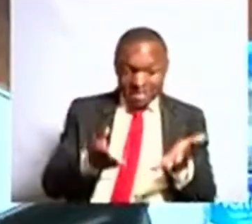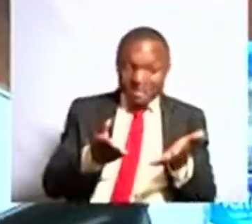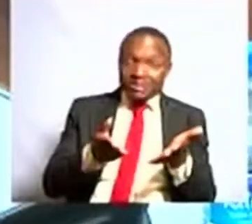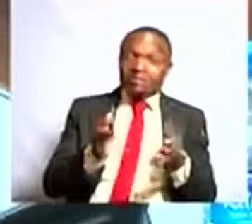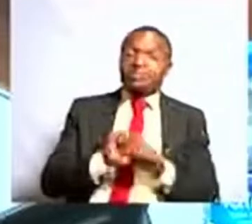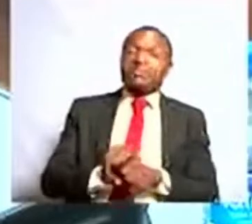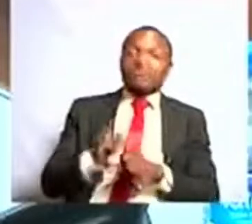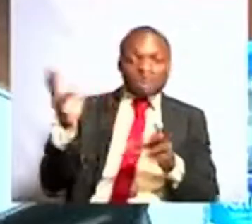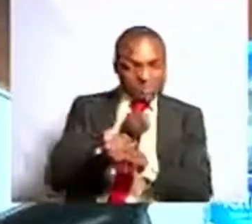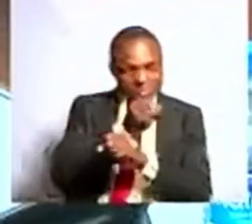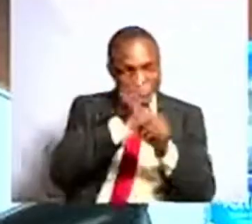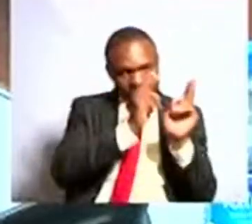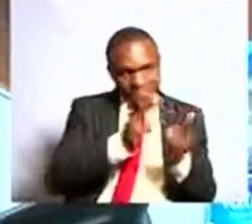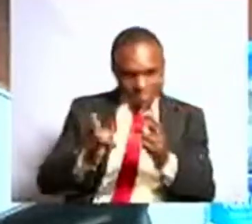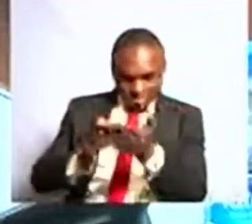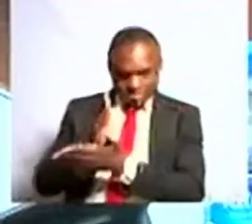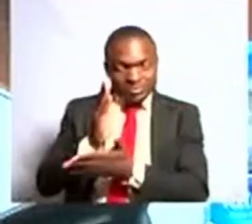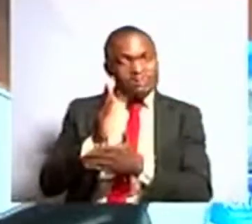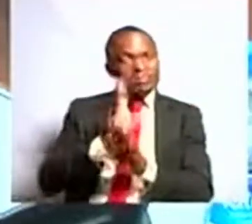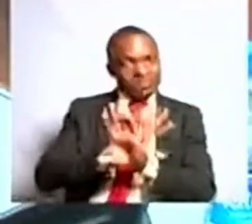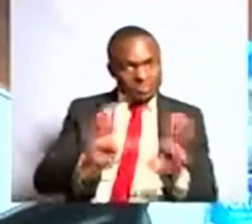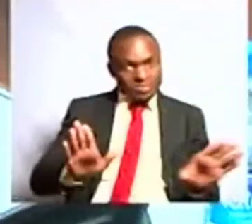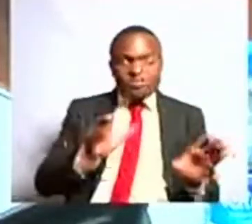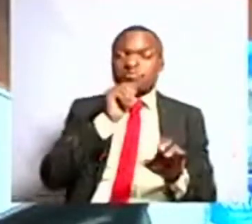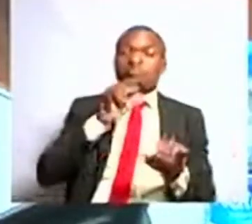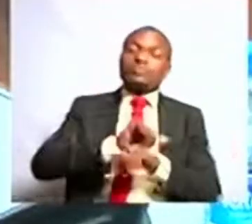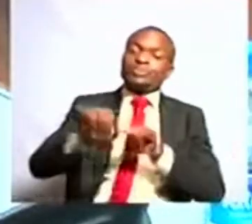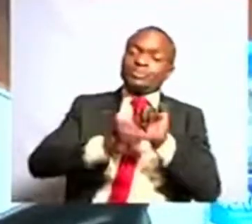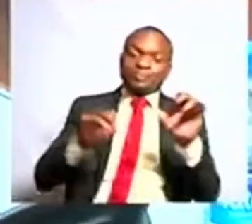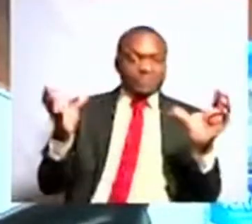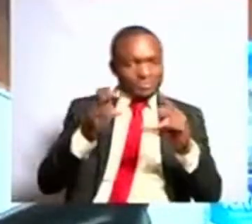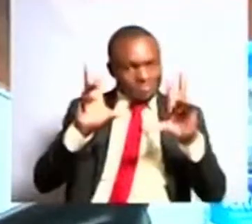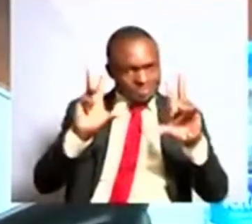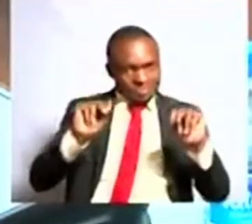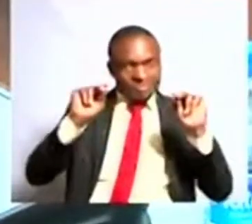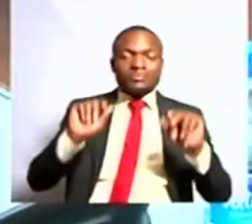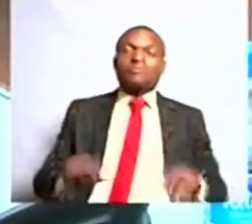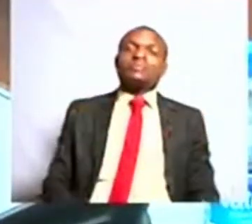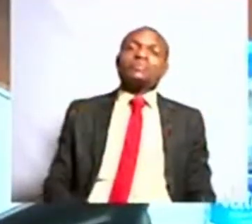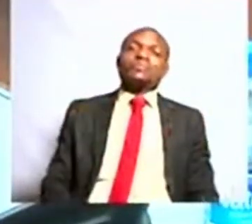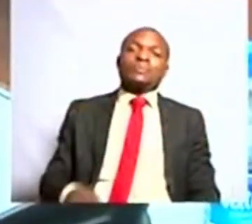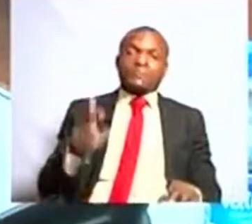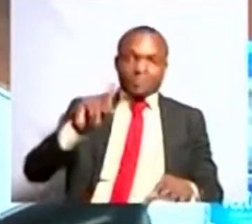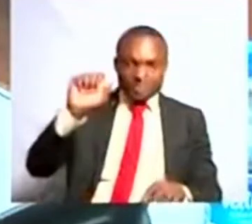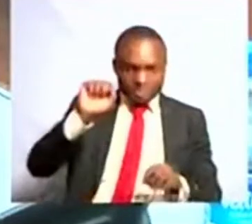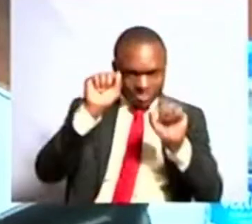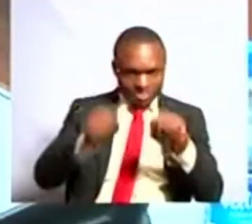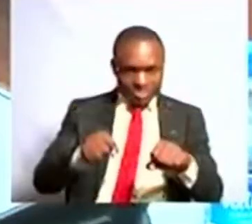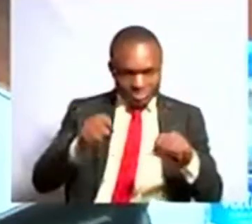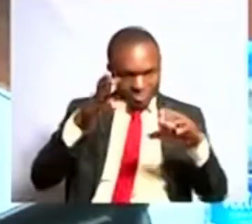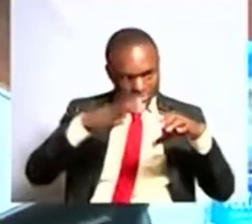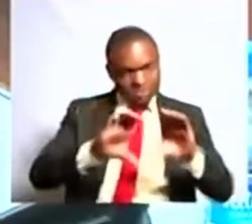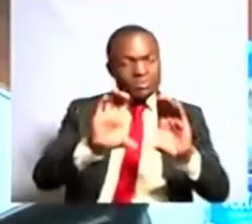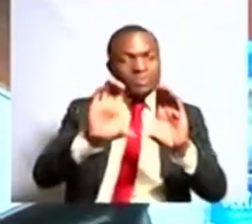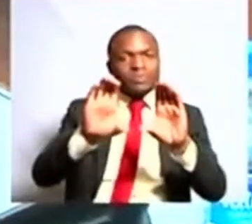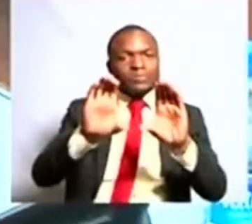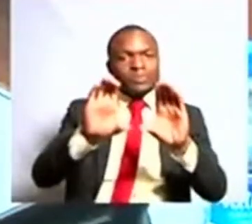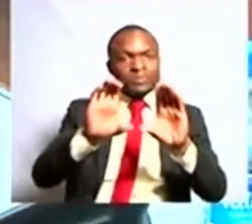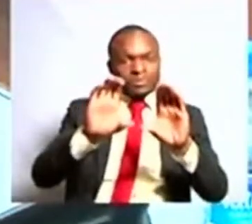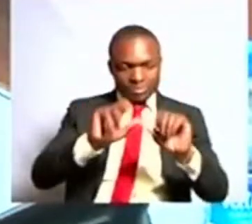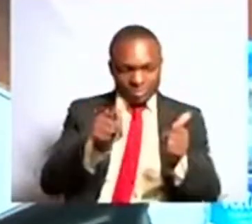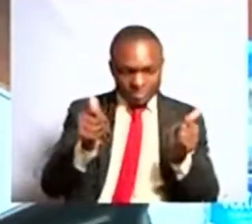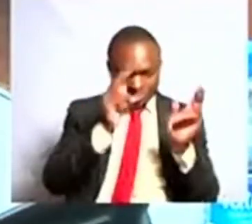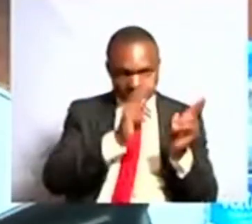to get appropriate responses. Don't mislead this committee. PS, can you proceed with